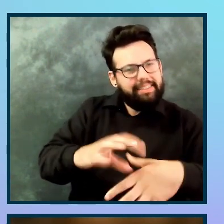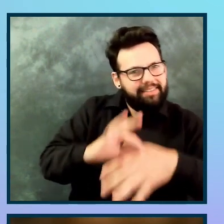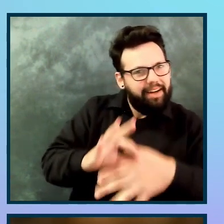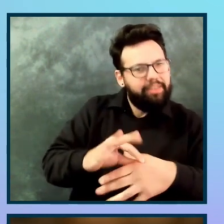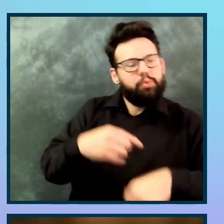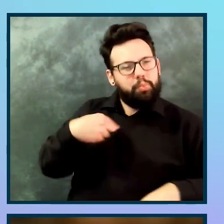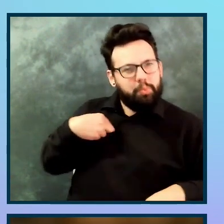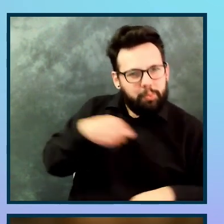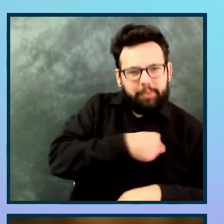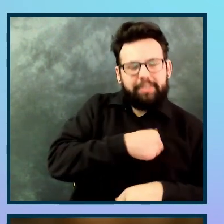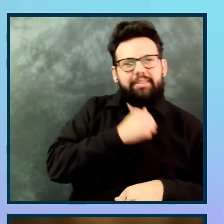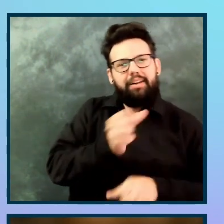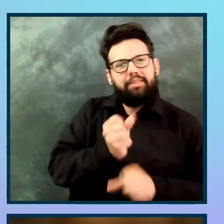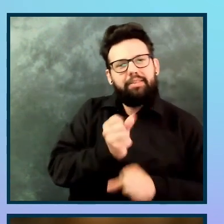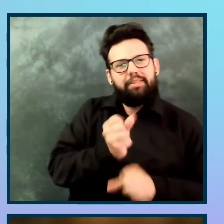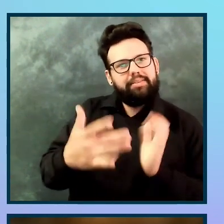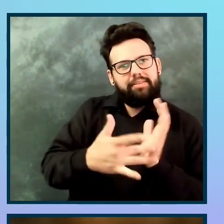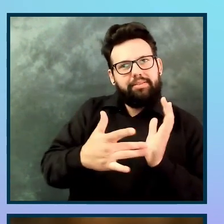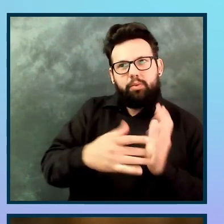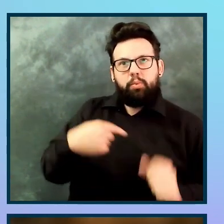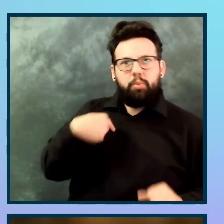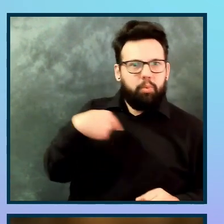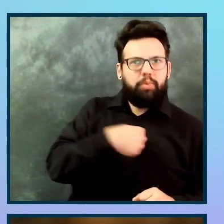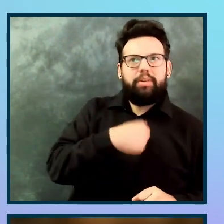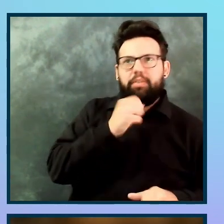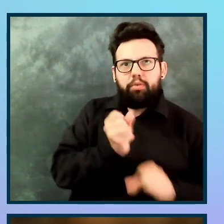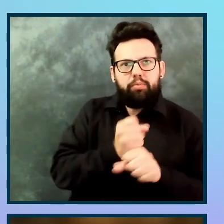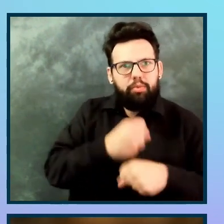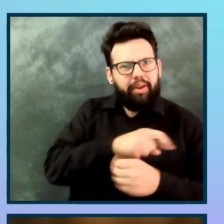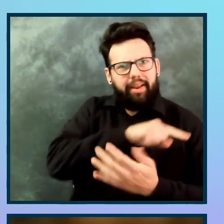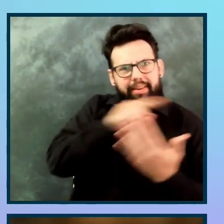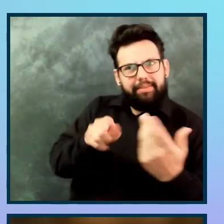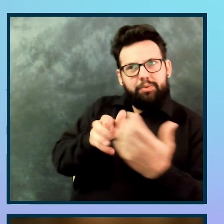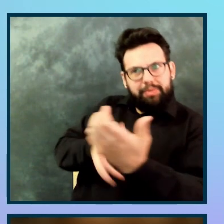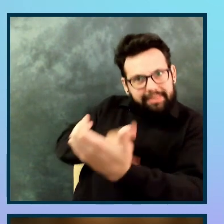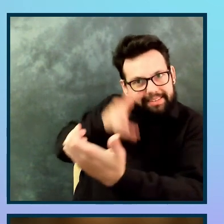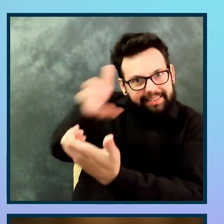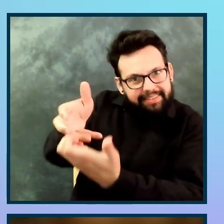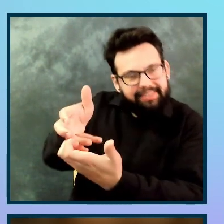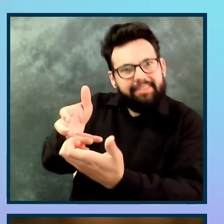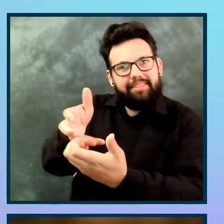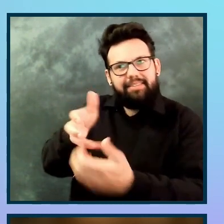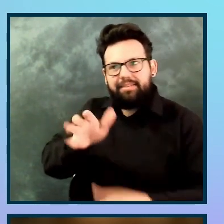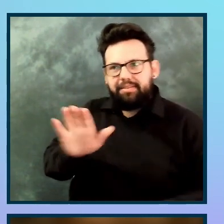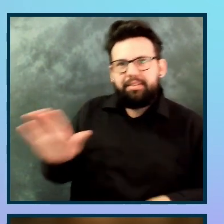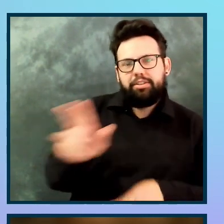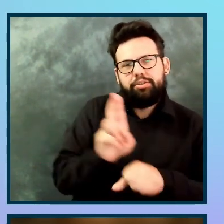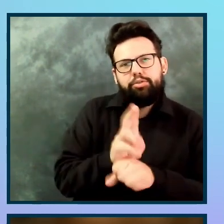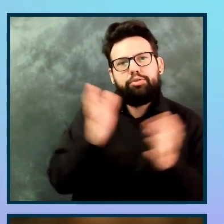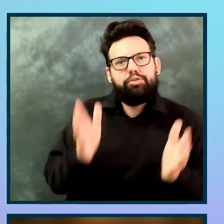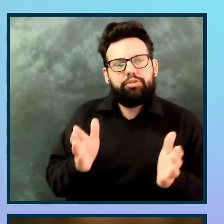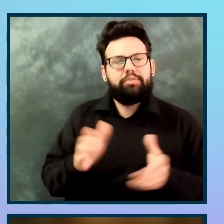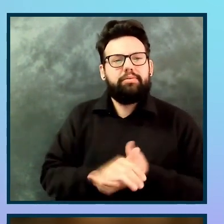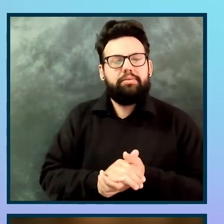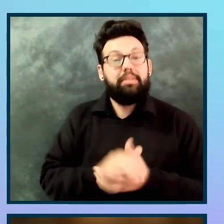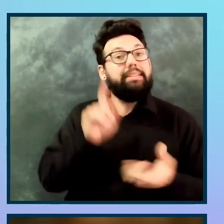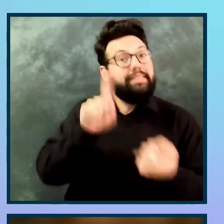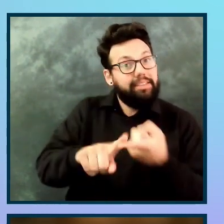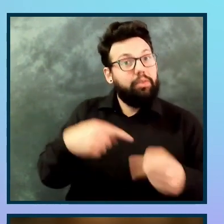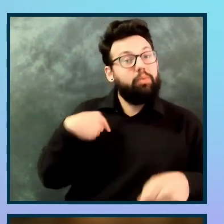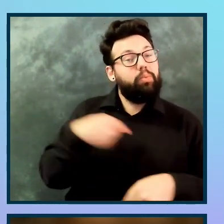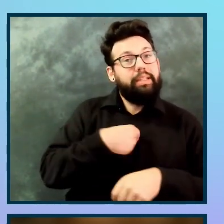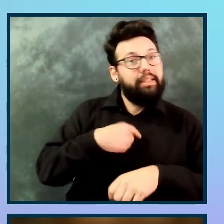spaces that account for the different abilities of our users and of our players. And so until we do that, until we create